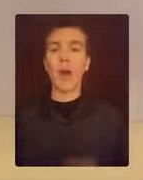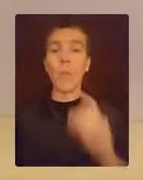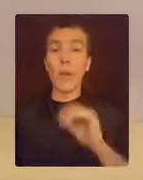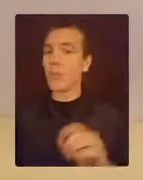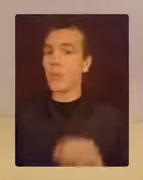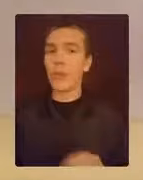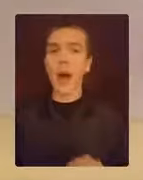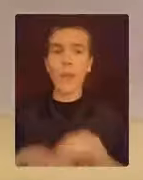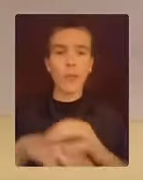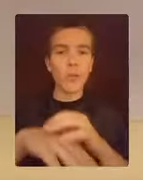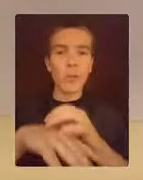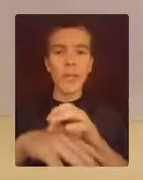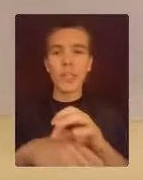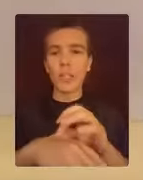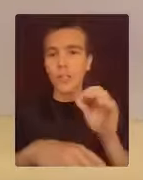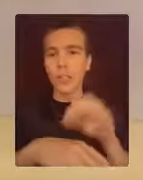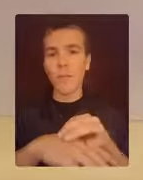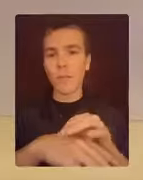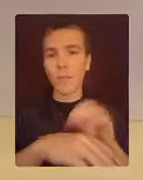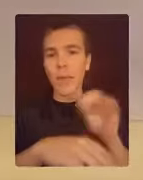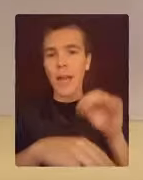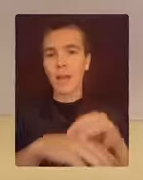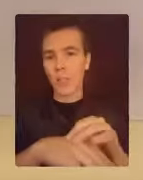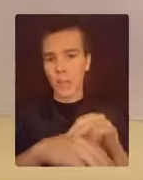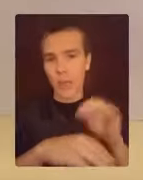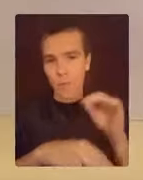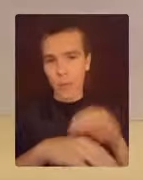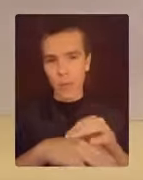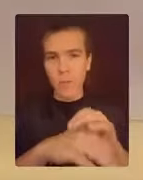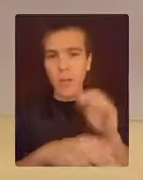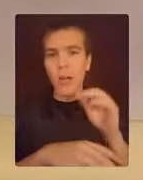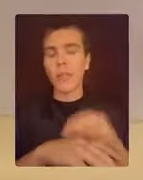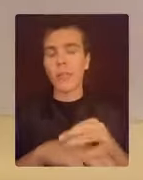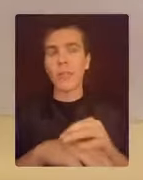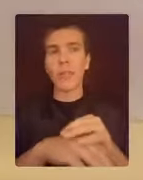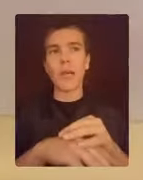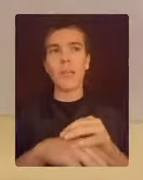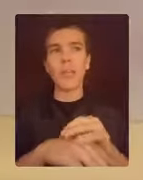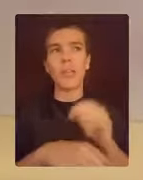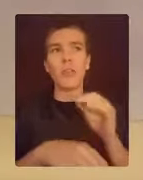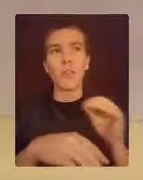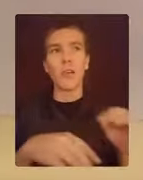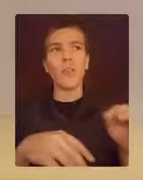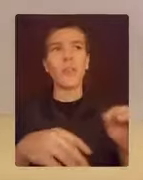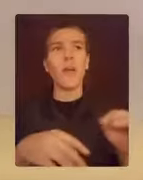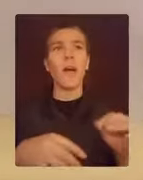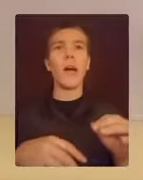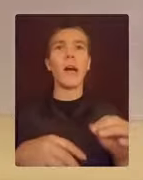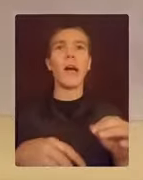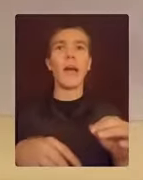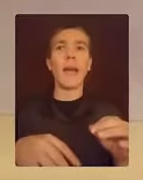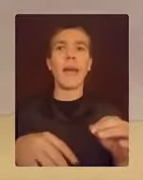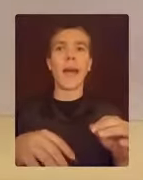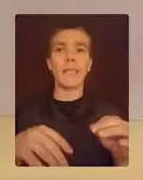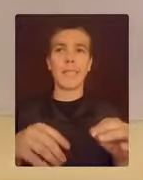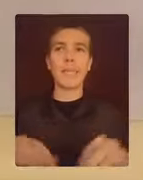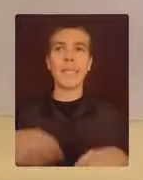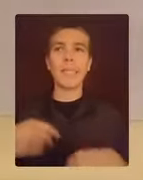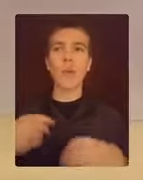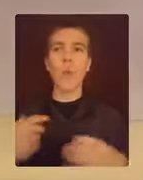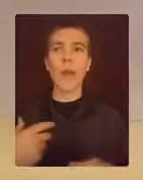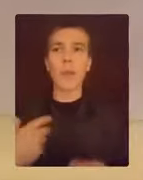And do not use pinching yourself as a reality check, because pinching yourself has